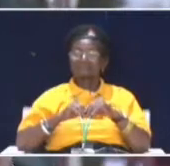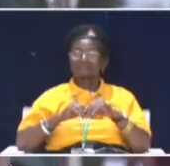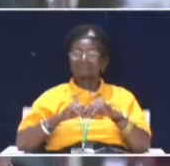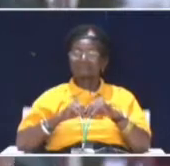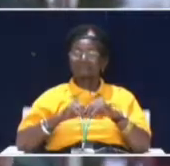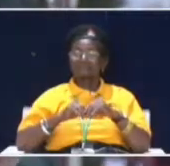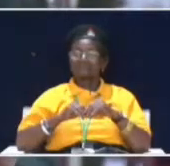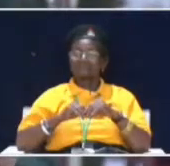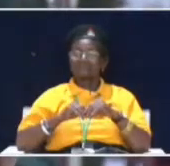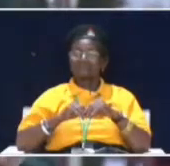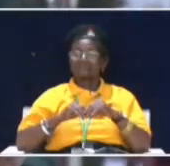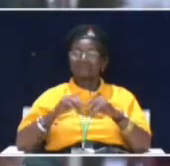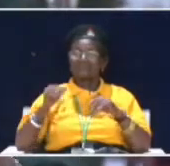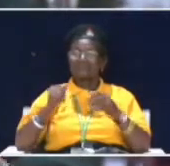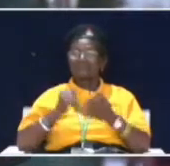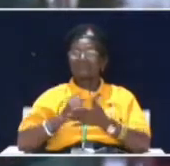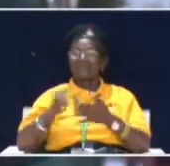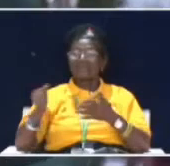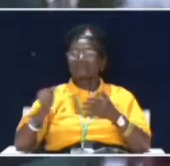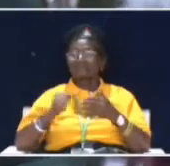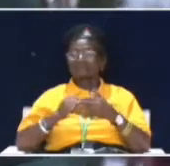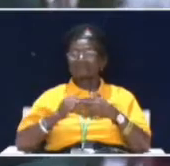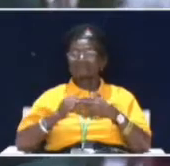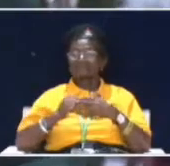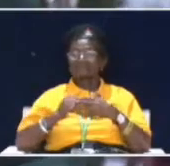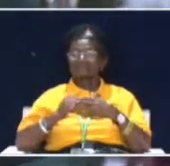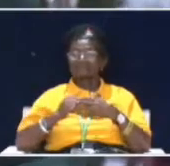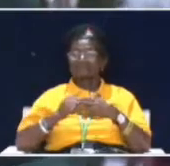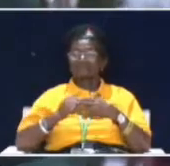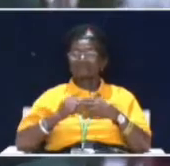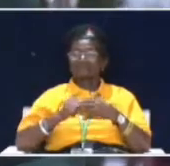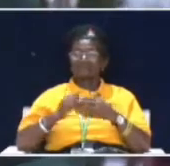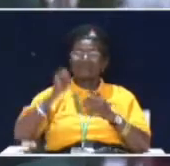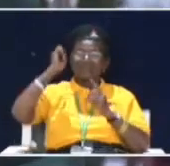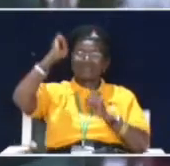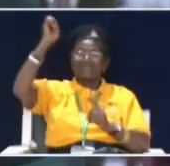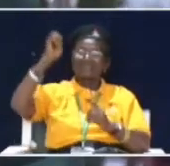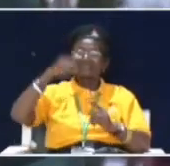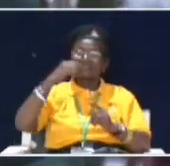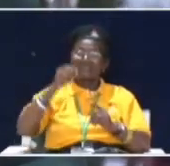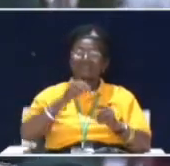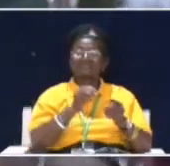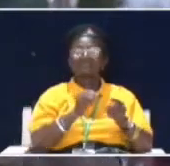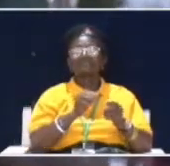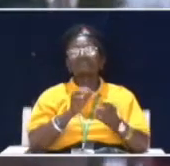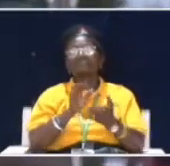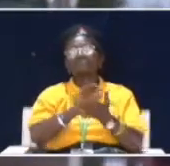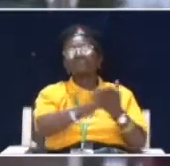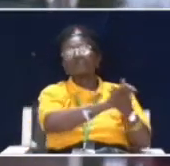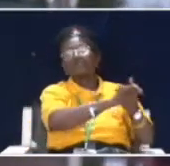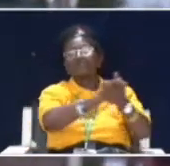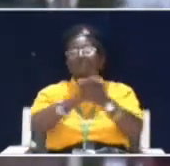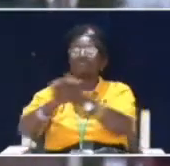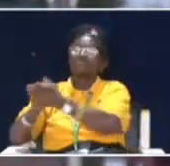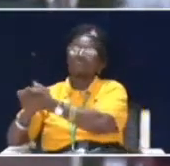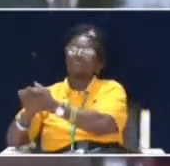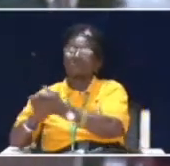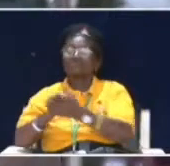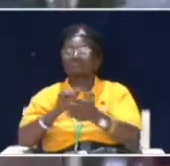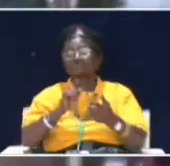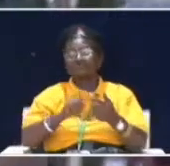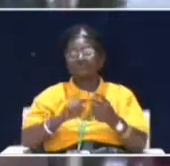Amen. Amen. I say congratulations to this fellow. Mo ki enikan ku orire